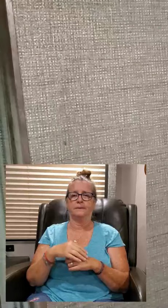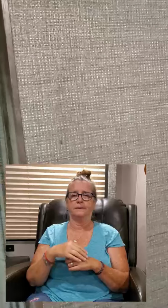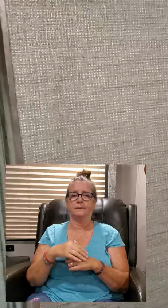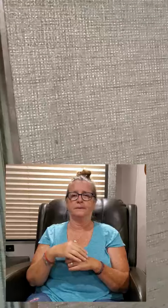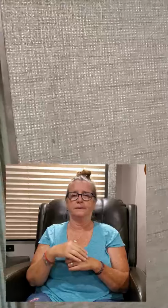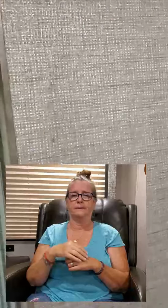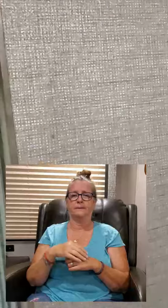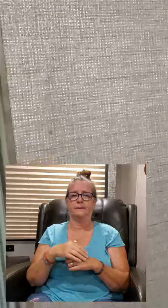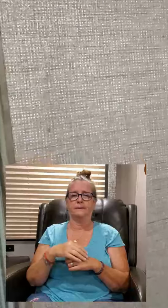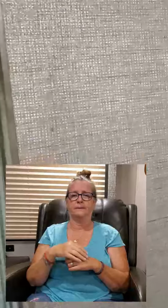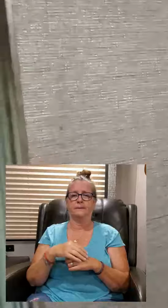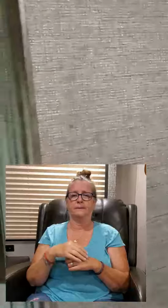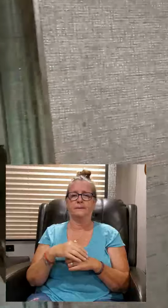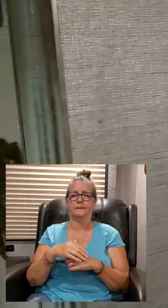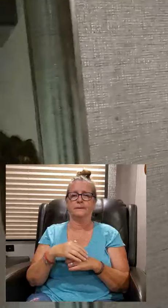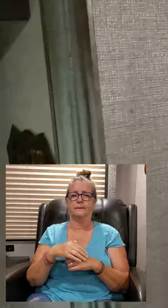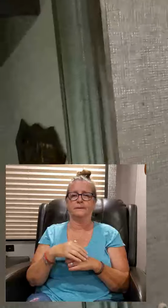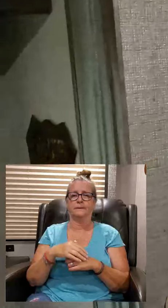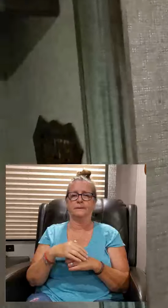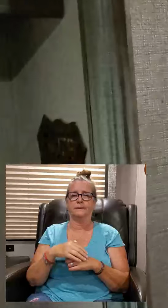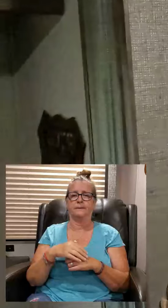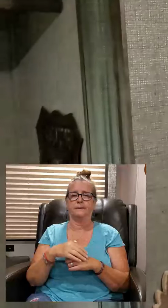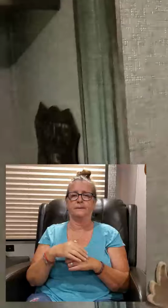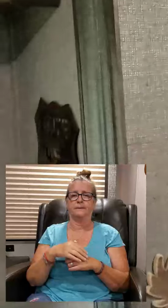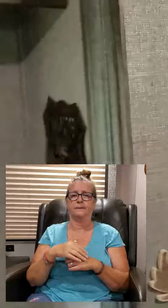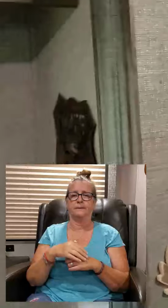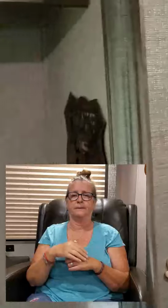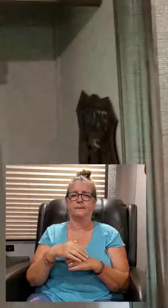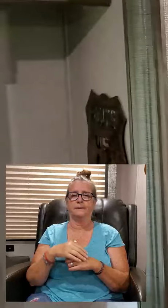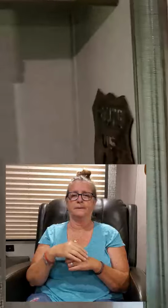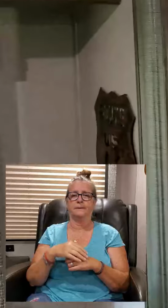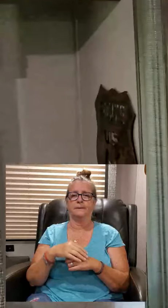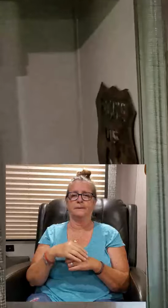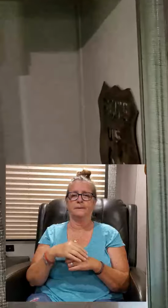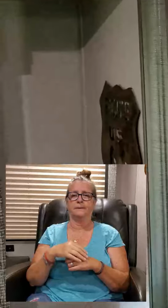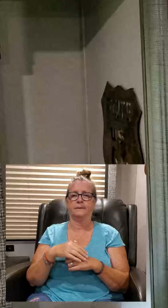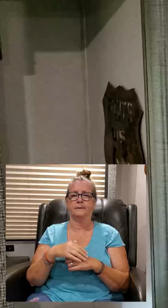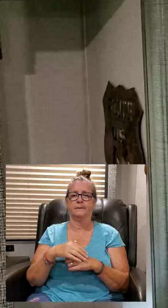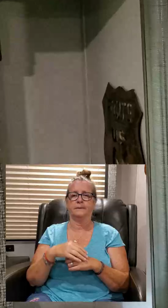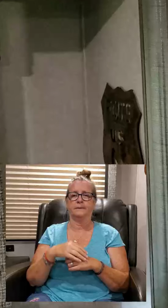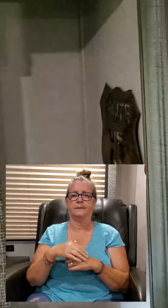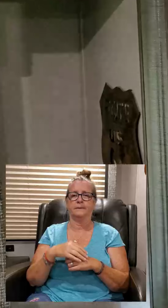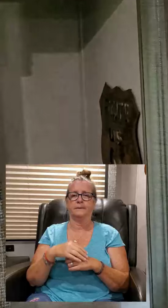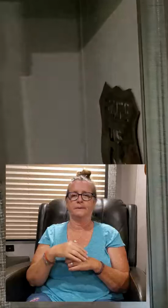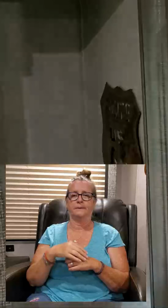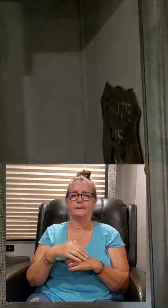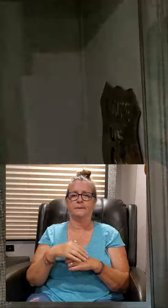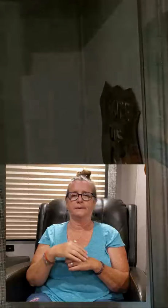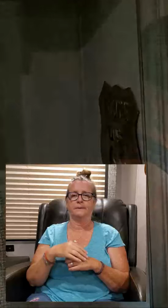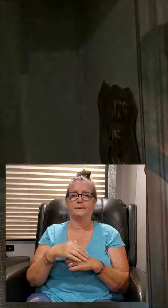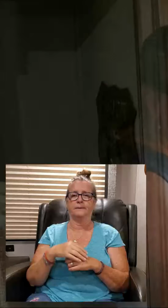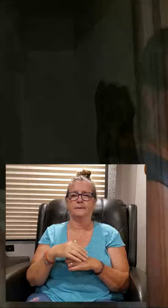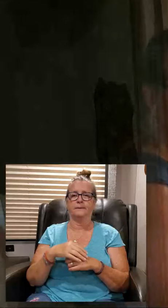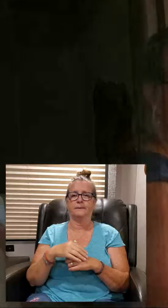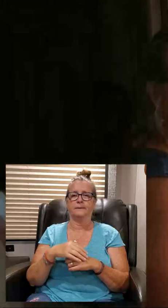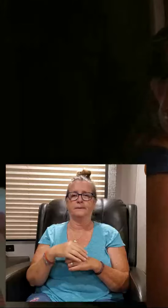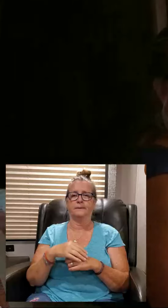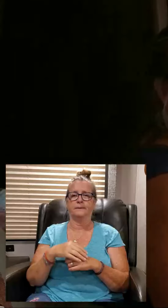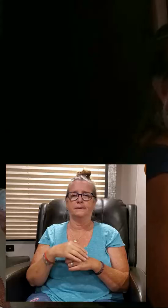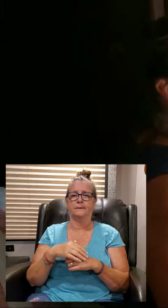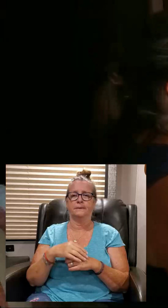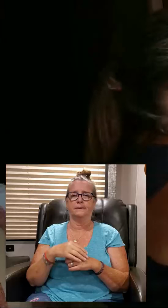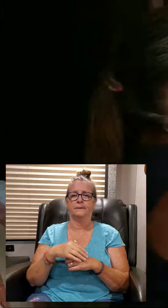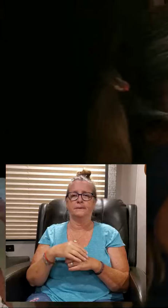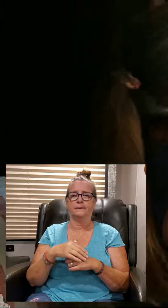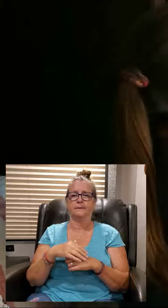so it fits. She squeezes it inside the lip, and once it's in there, that lip keeps it in place, drops down the